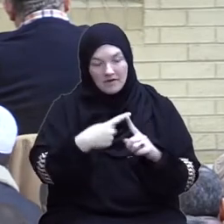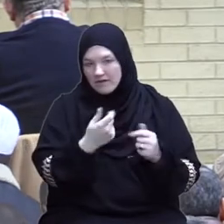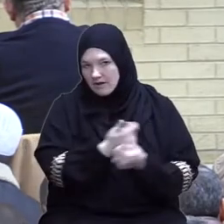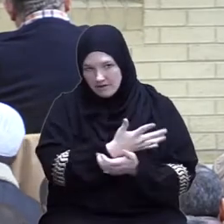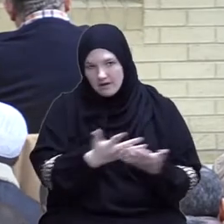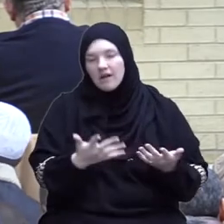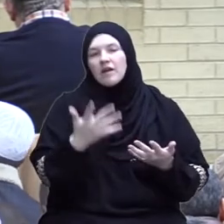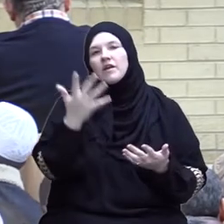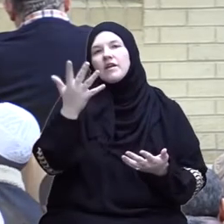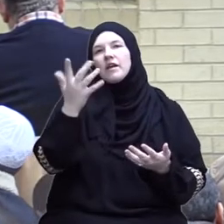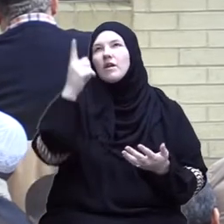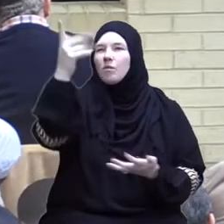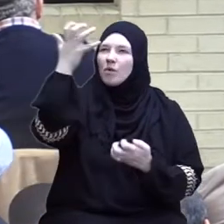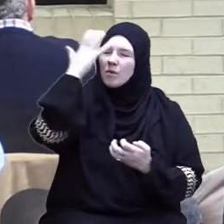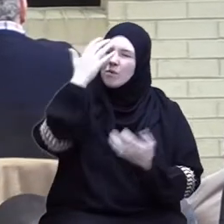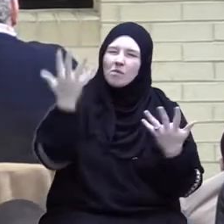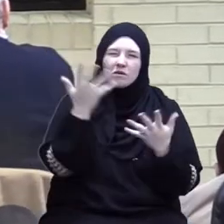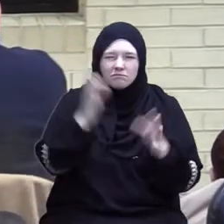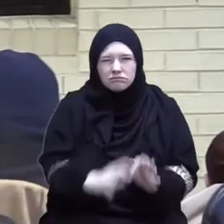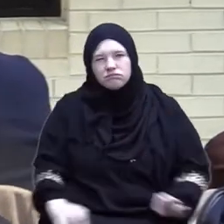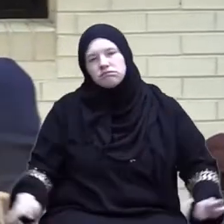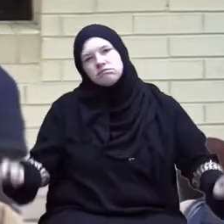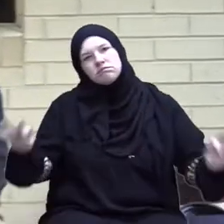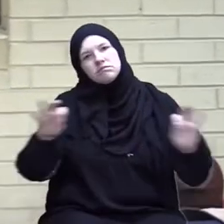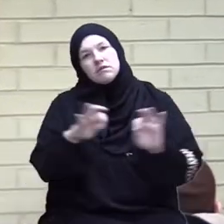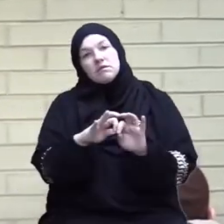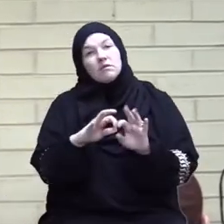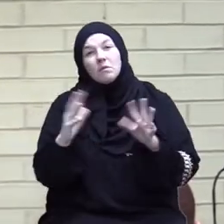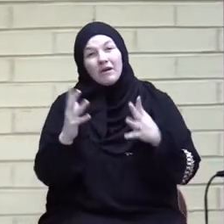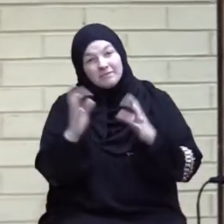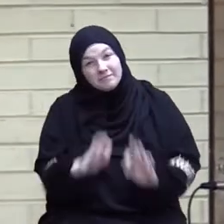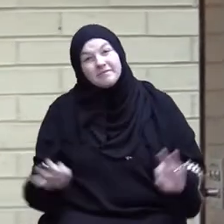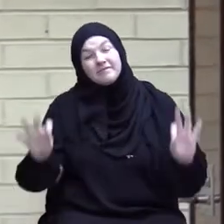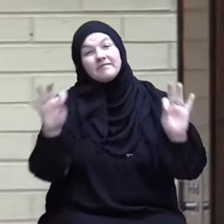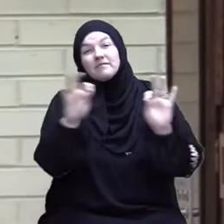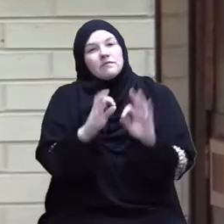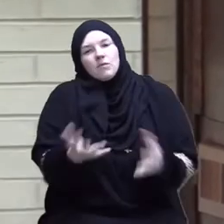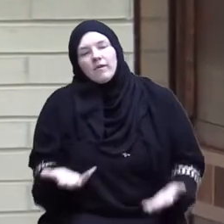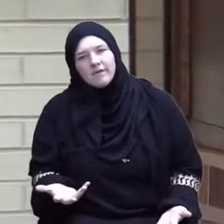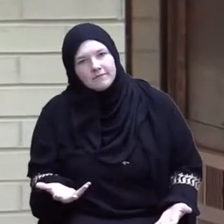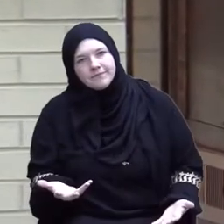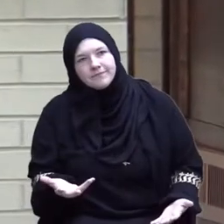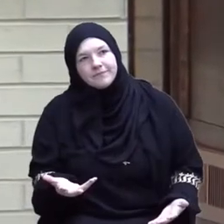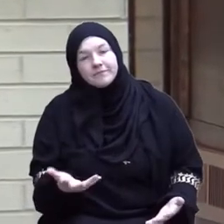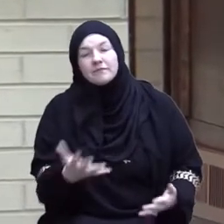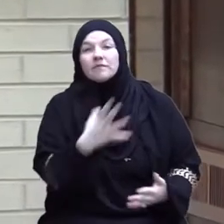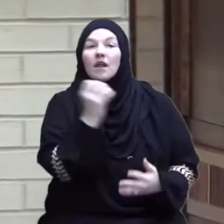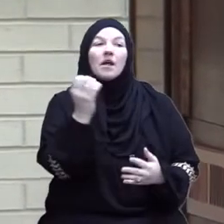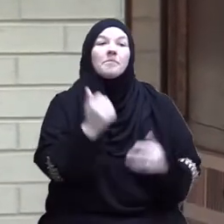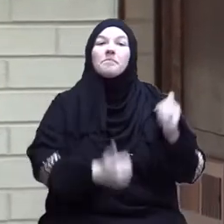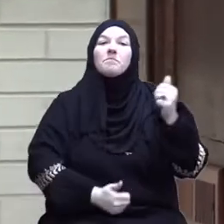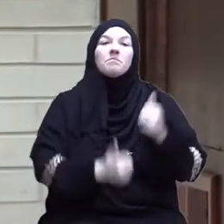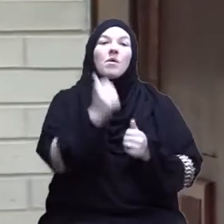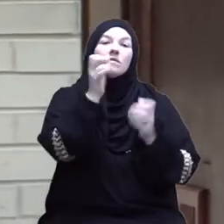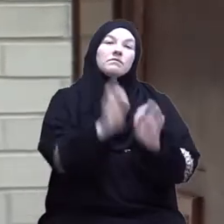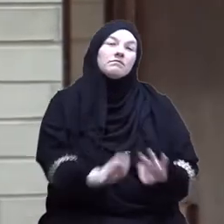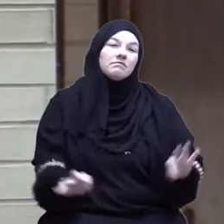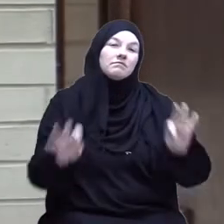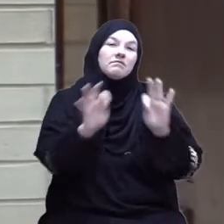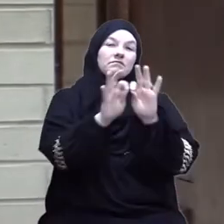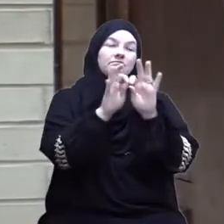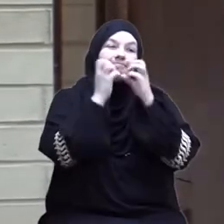what is most important. What is most important and the most valuable gift that